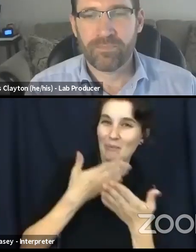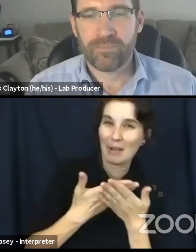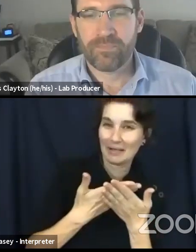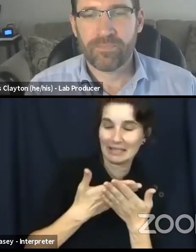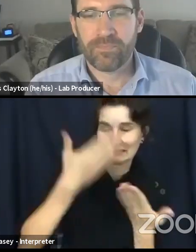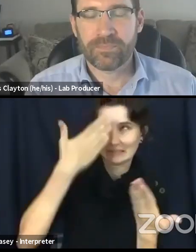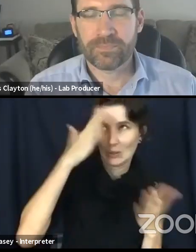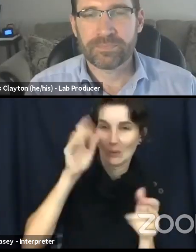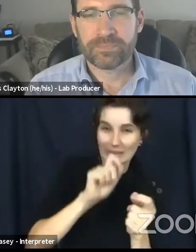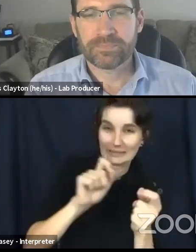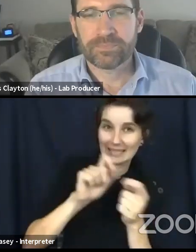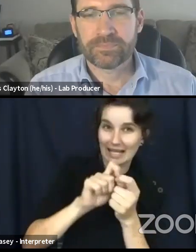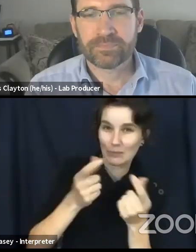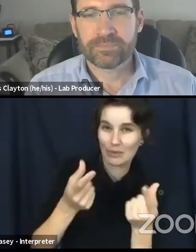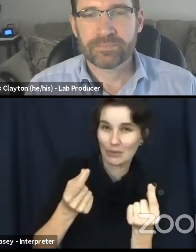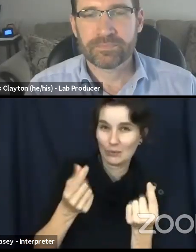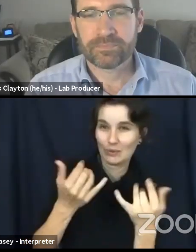yet.